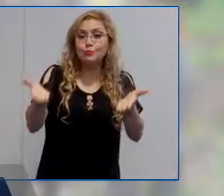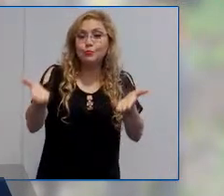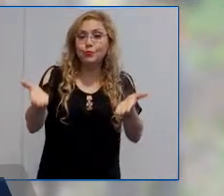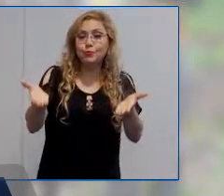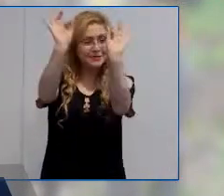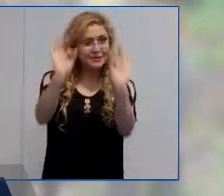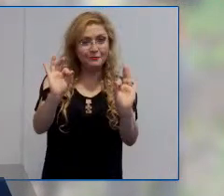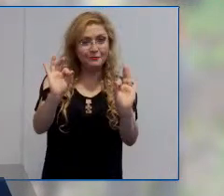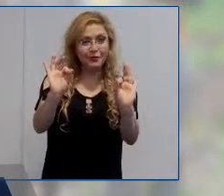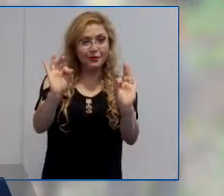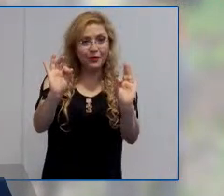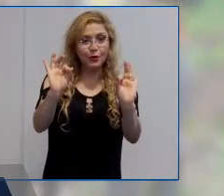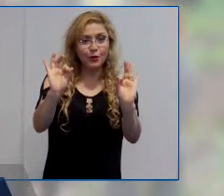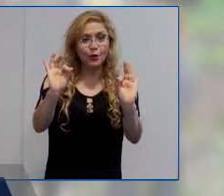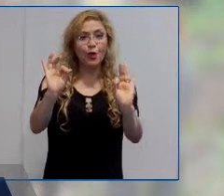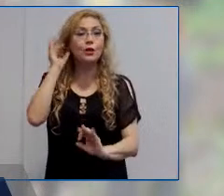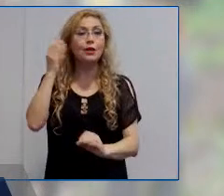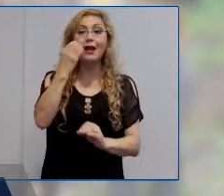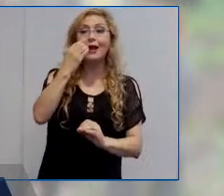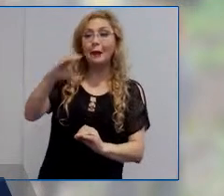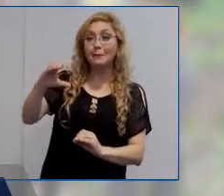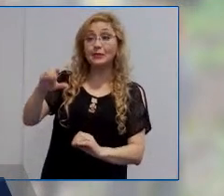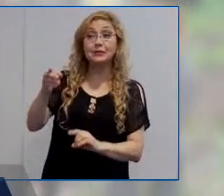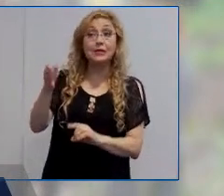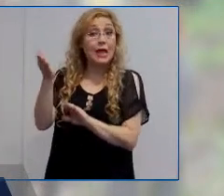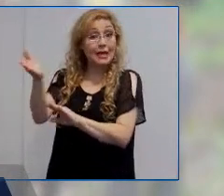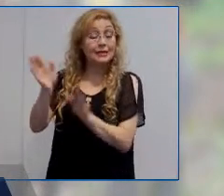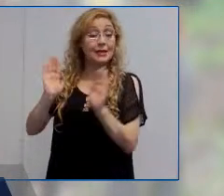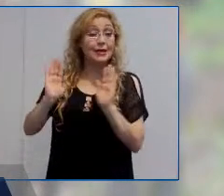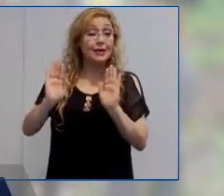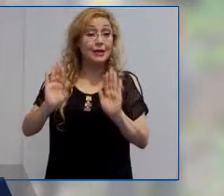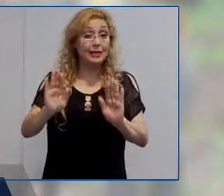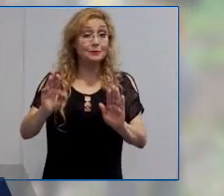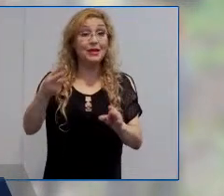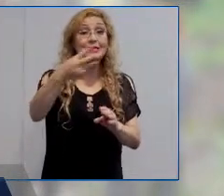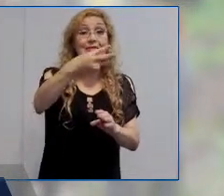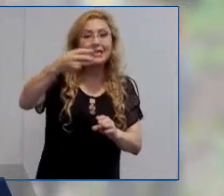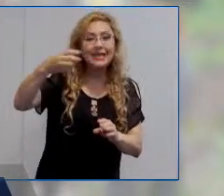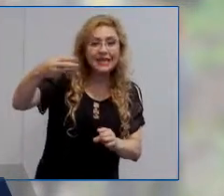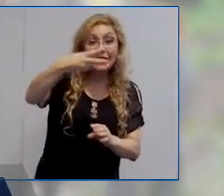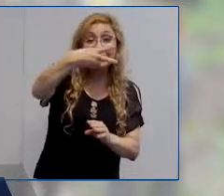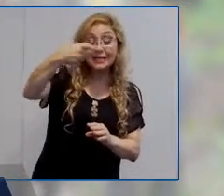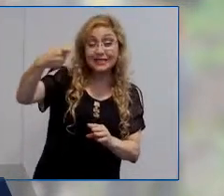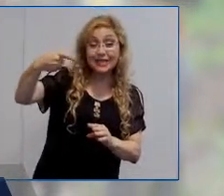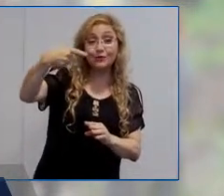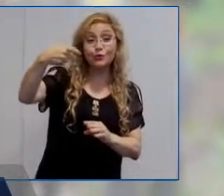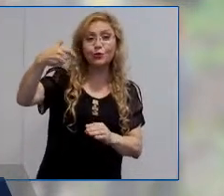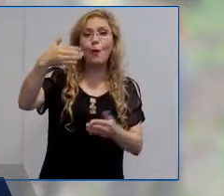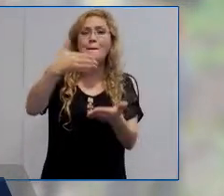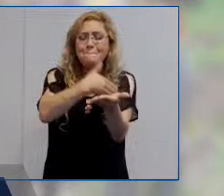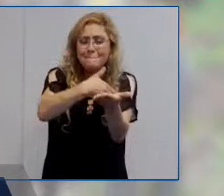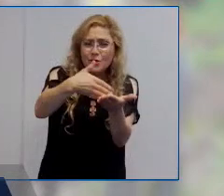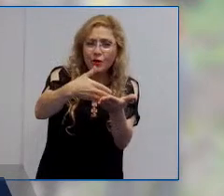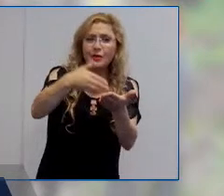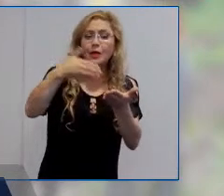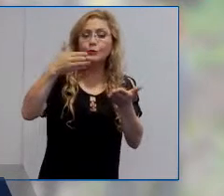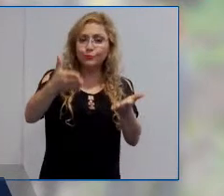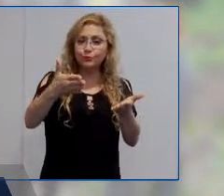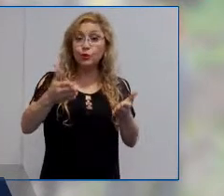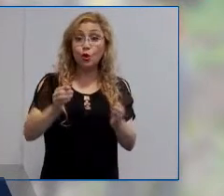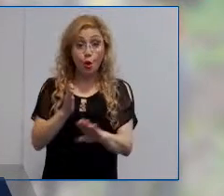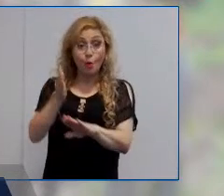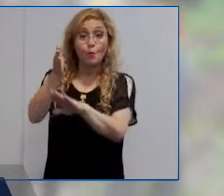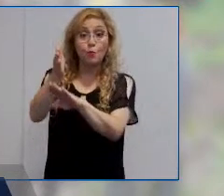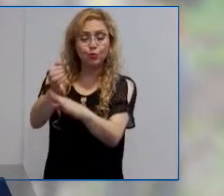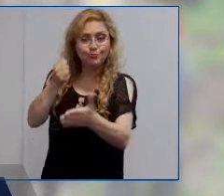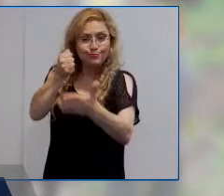for women peasants. They were expecting 700 million, but it turned out to be more than 2,000. So we need to go to